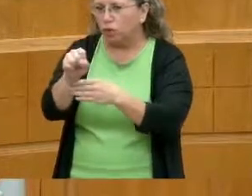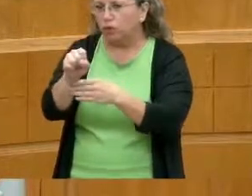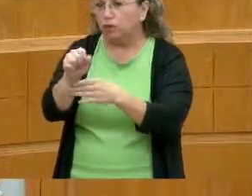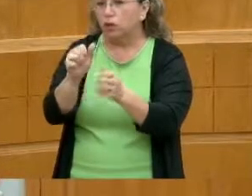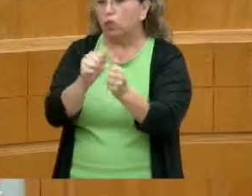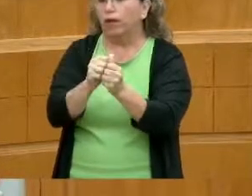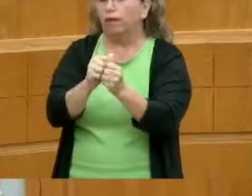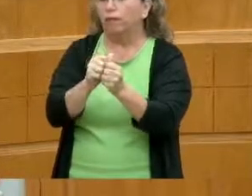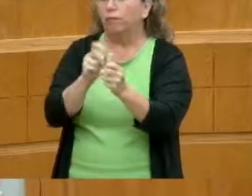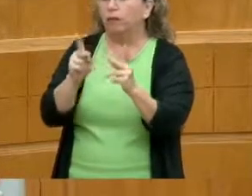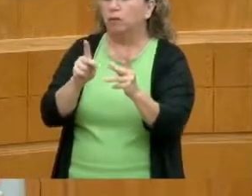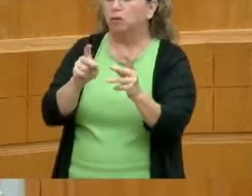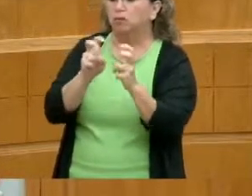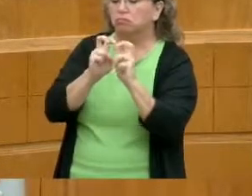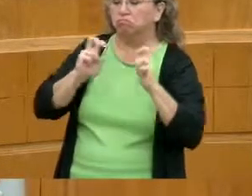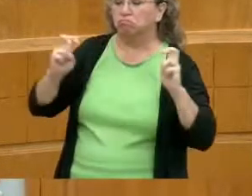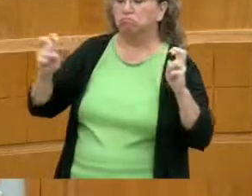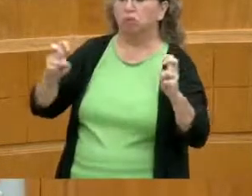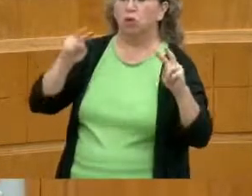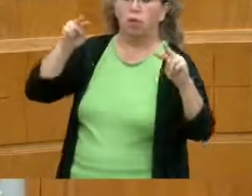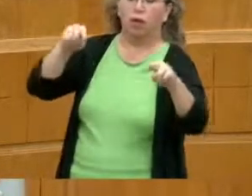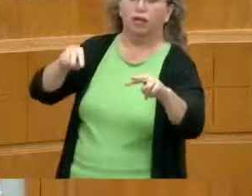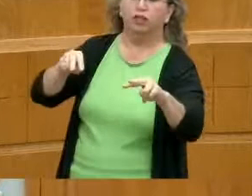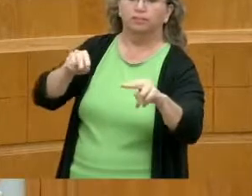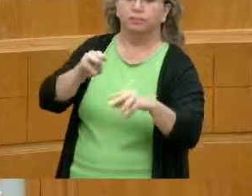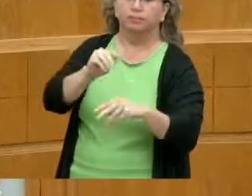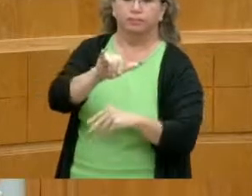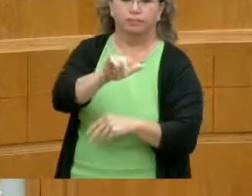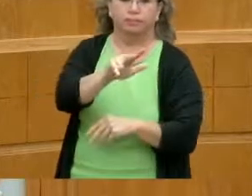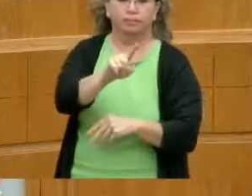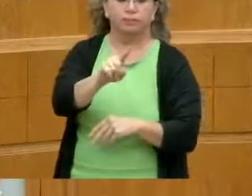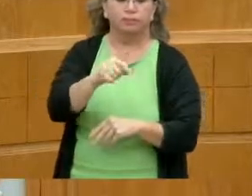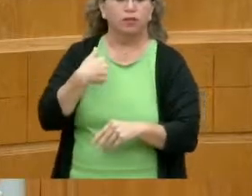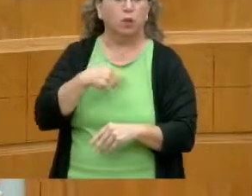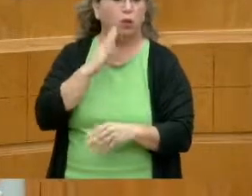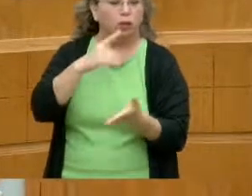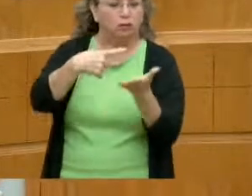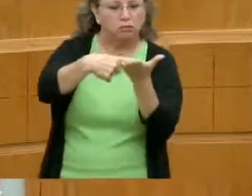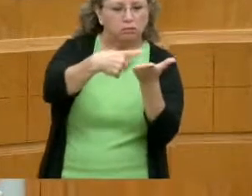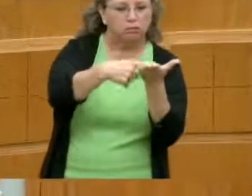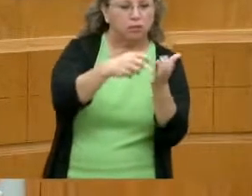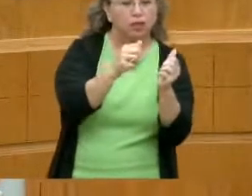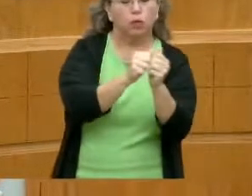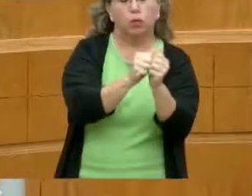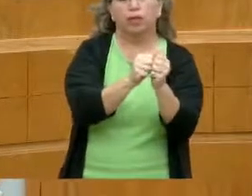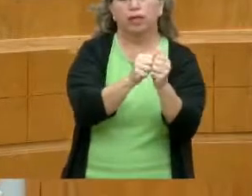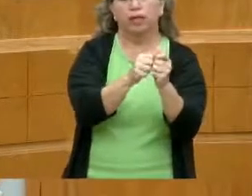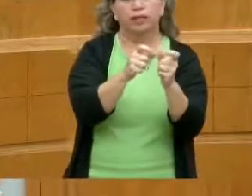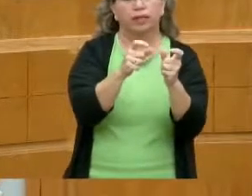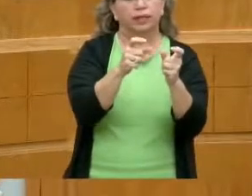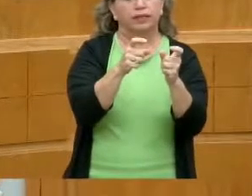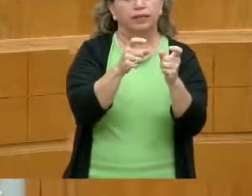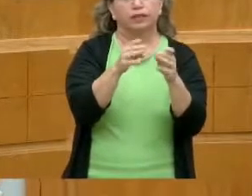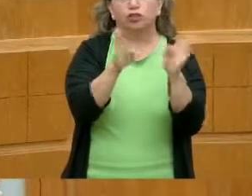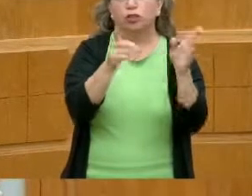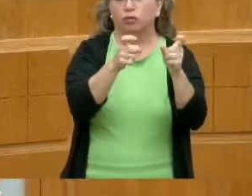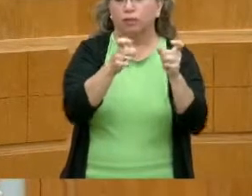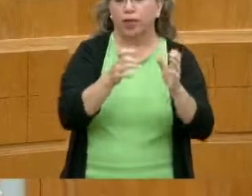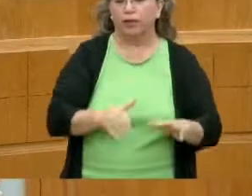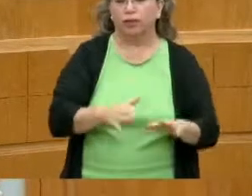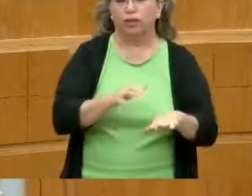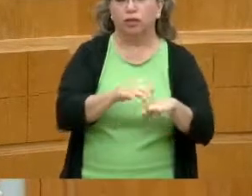31. So we'll be working with Wes, the general manager, or I think that's his title, at